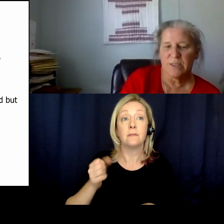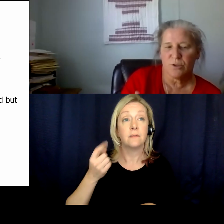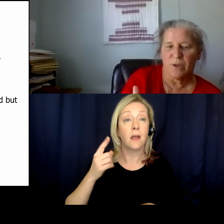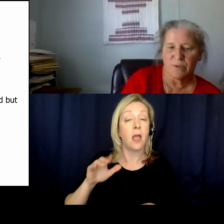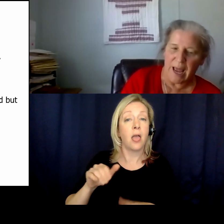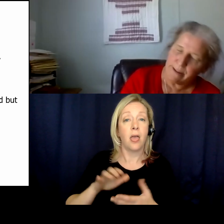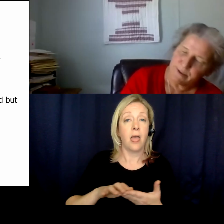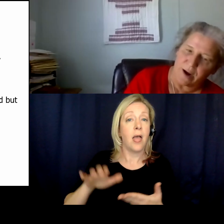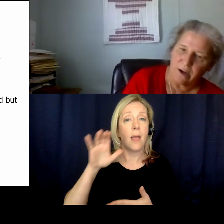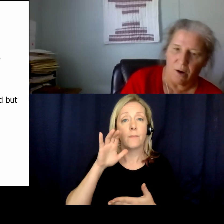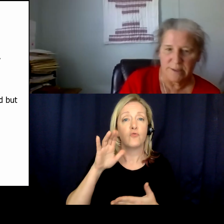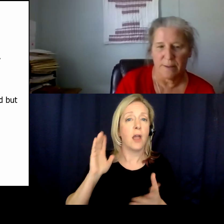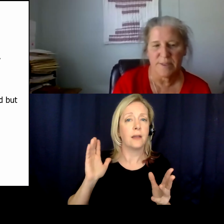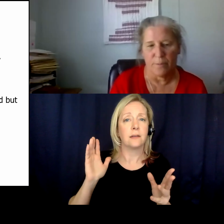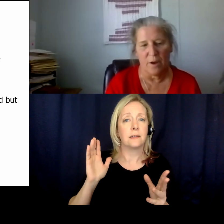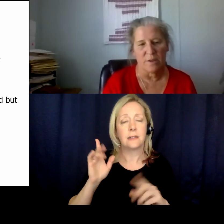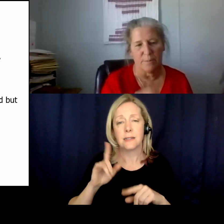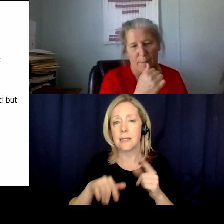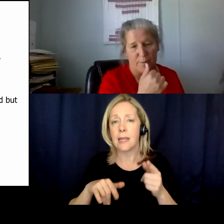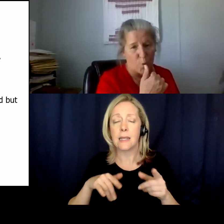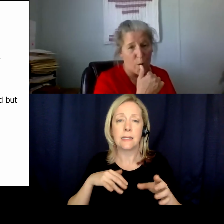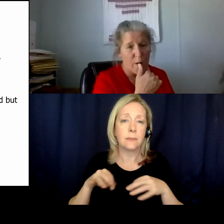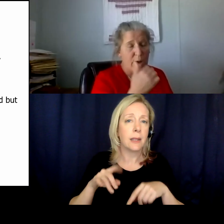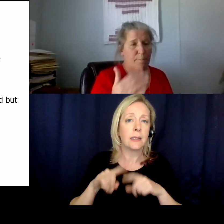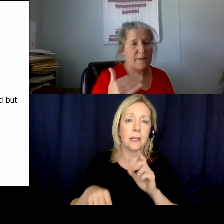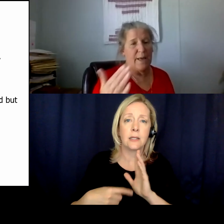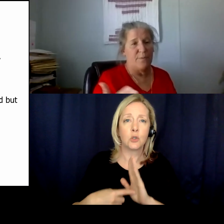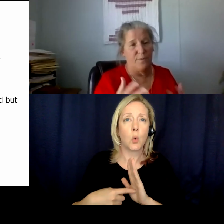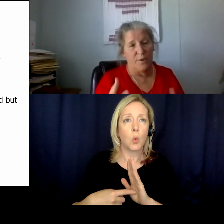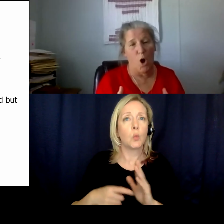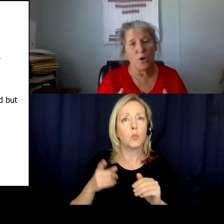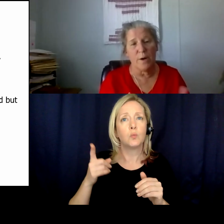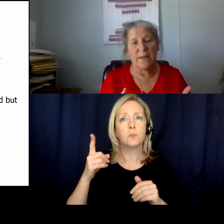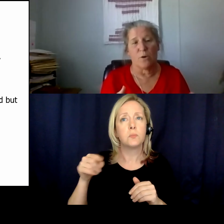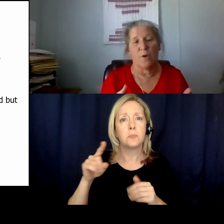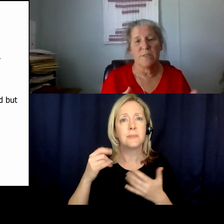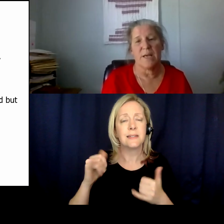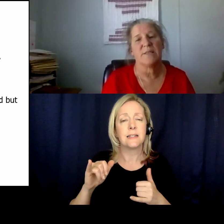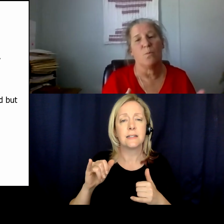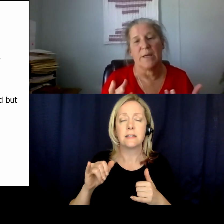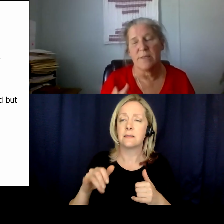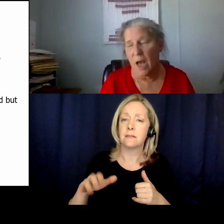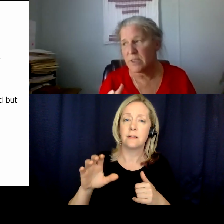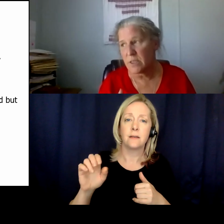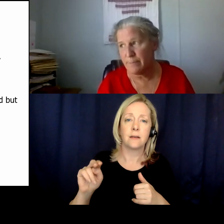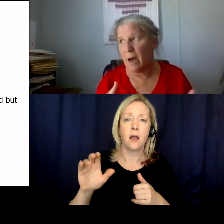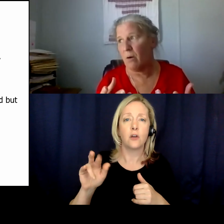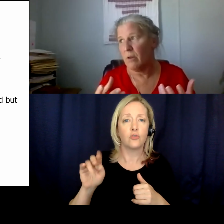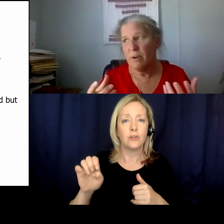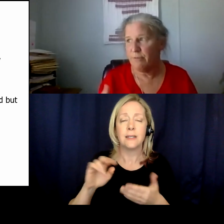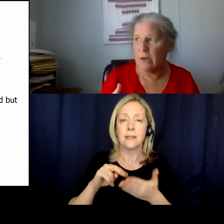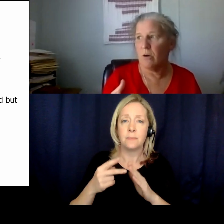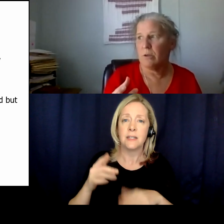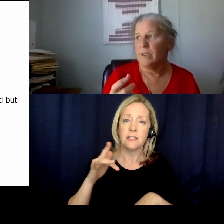much into those abstract concepts that we talked about before. But at concrete are those things that we can touch,